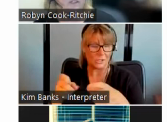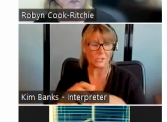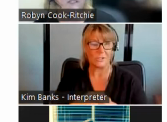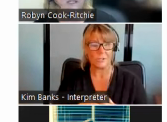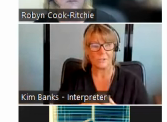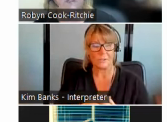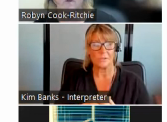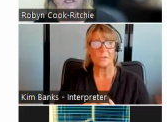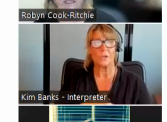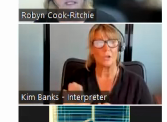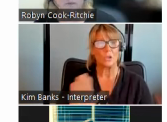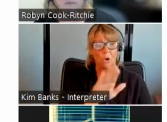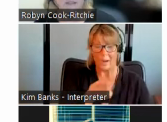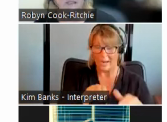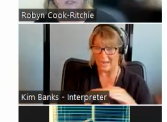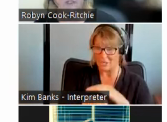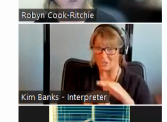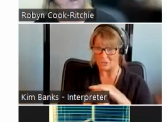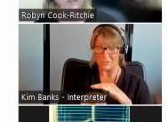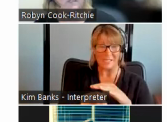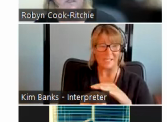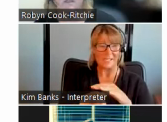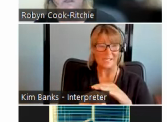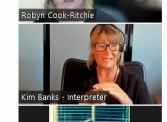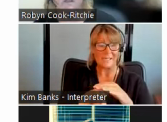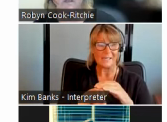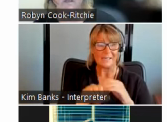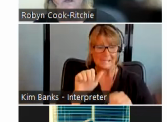Your entry assessment tool is the type of assessment used.